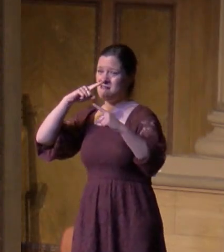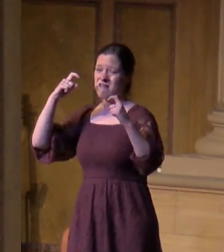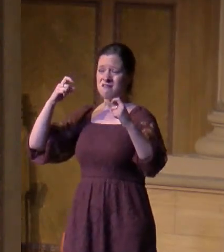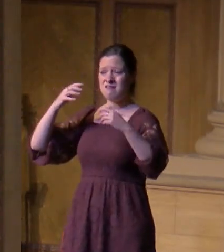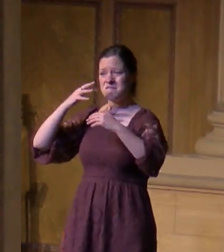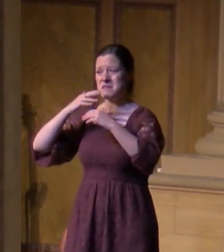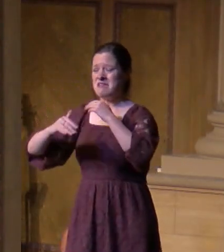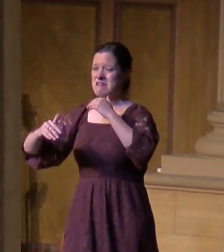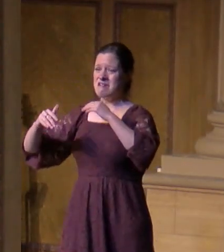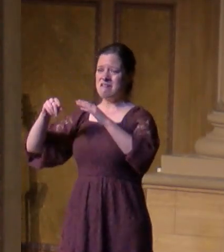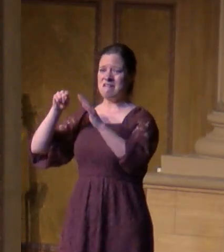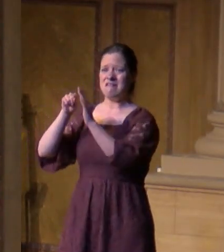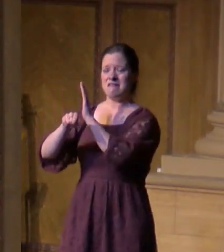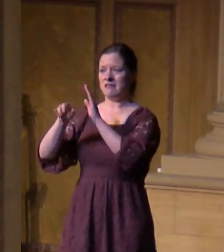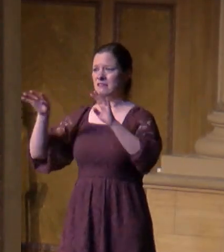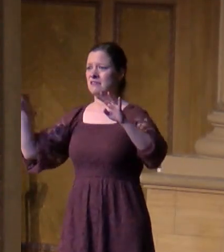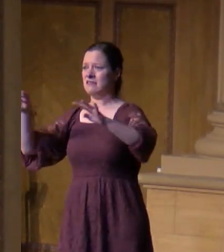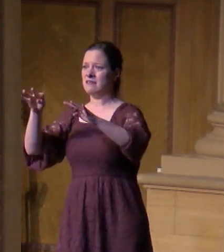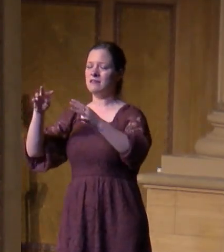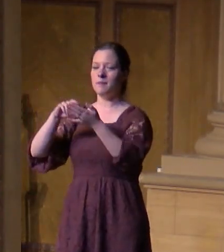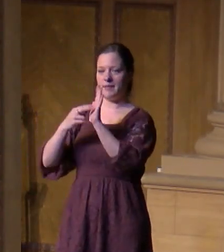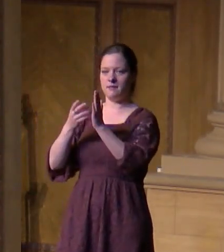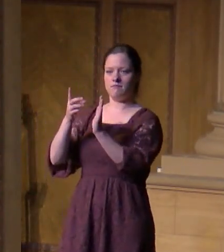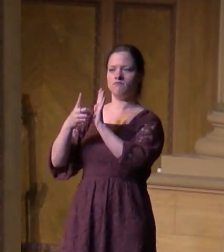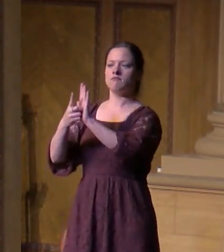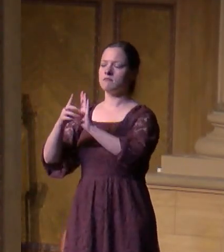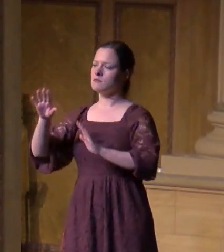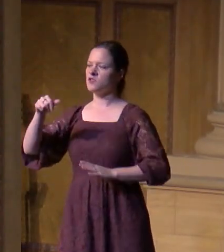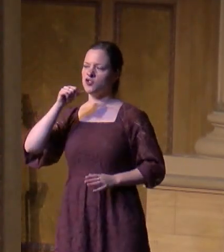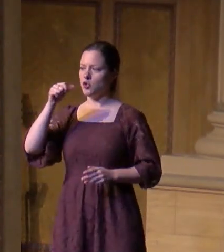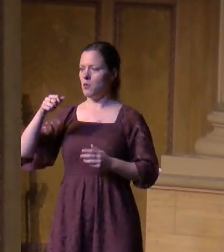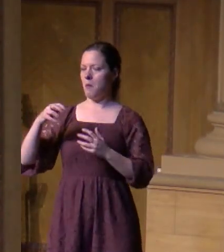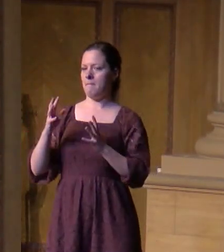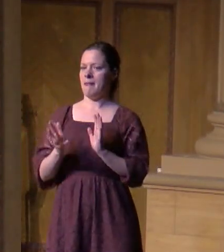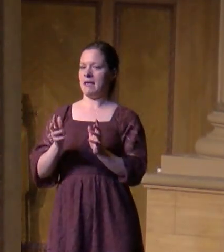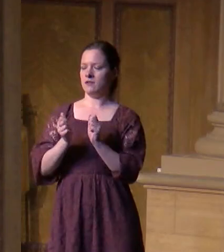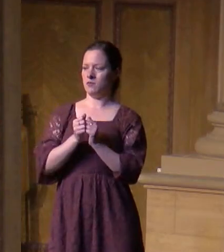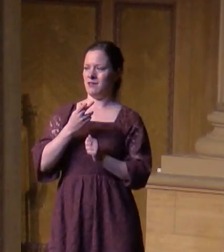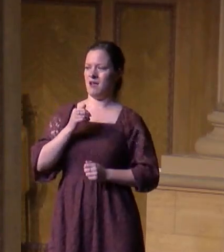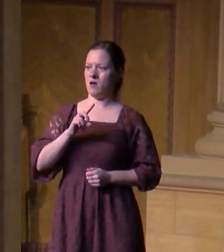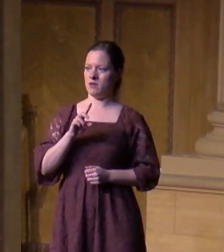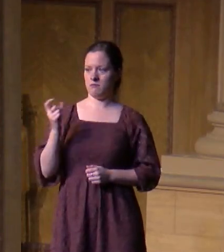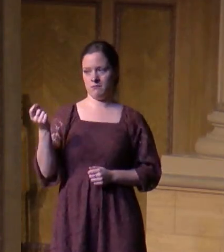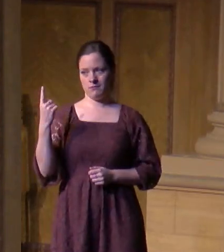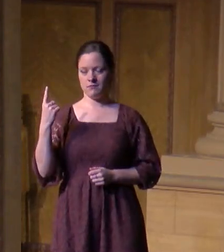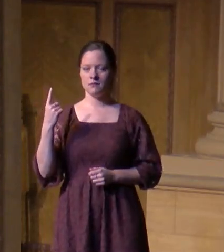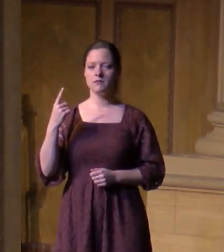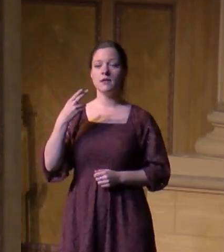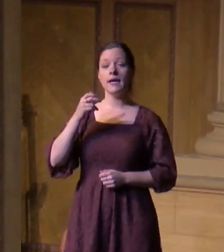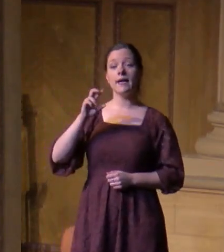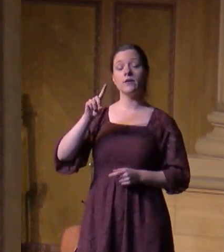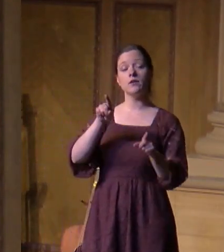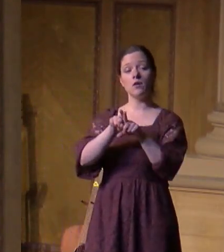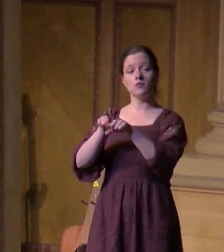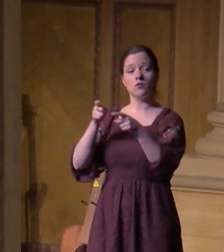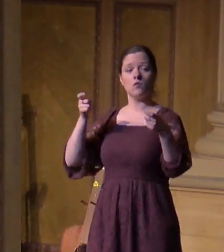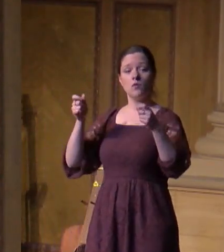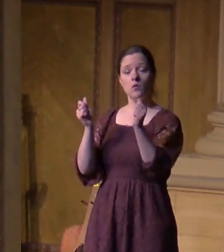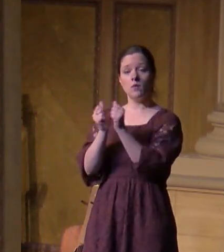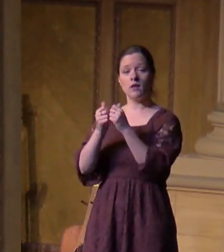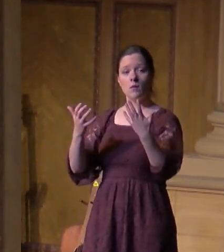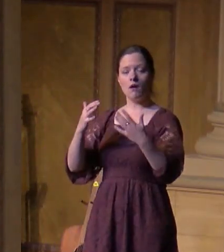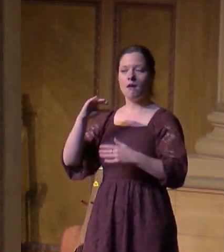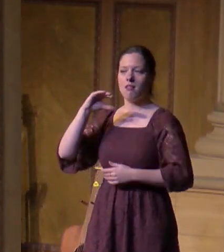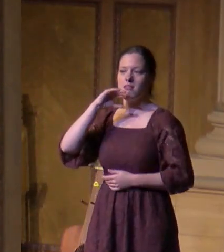that you don't mess with King Herod. So this guy ruled with fear. On top of that he ruled with lies. He called